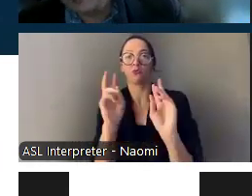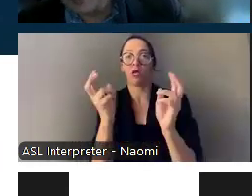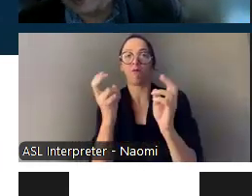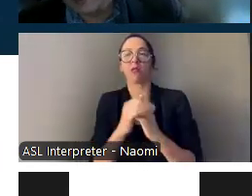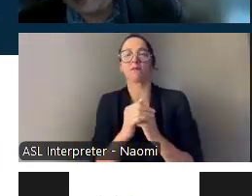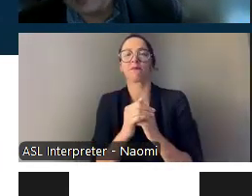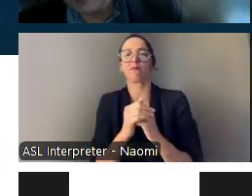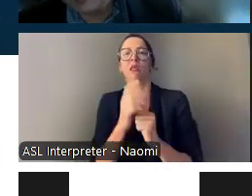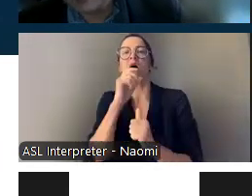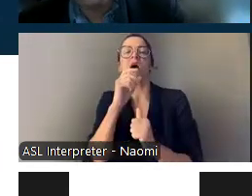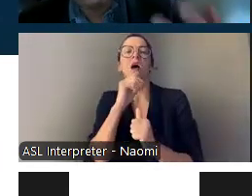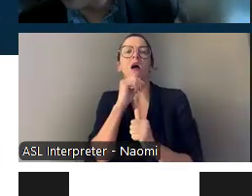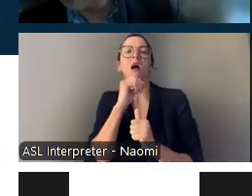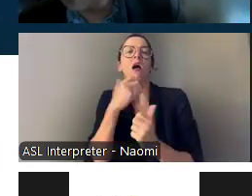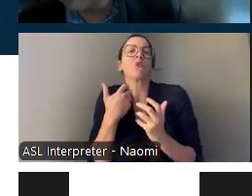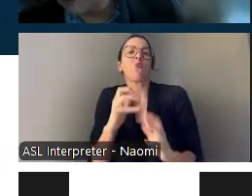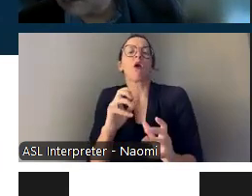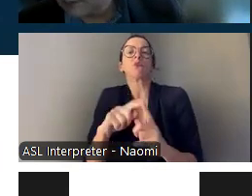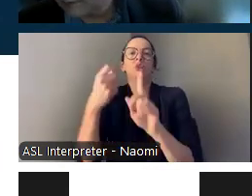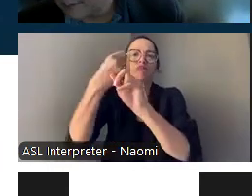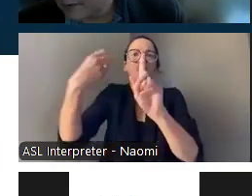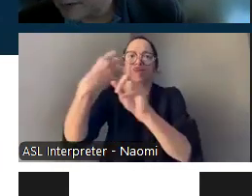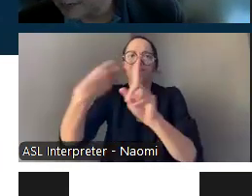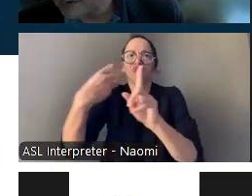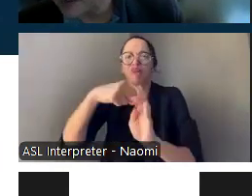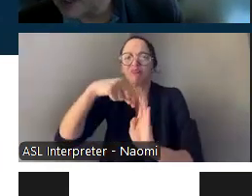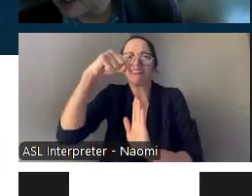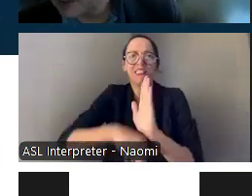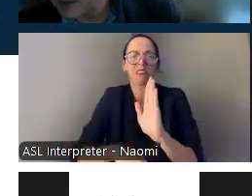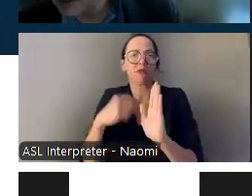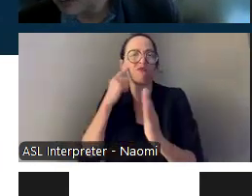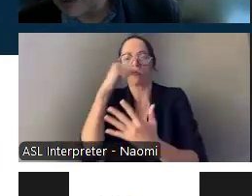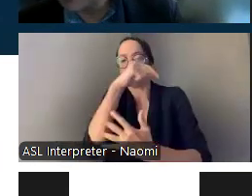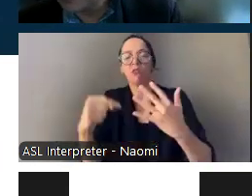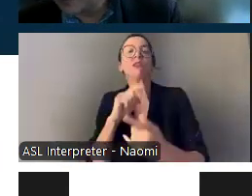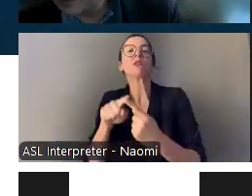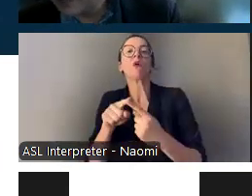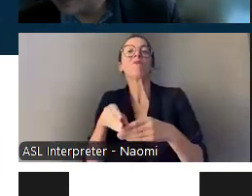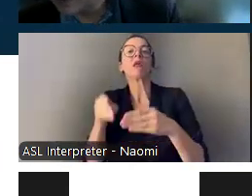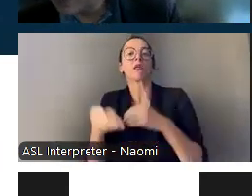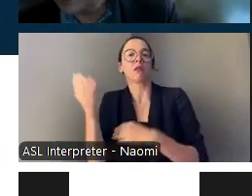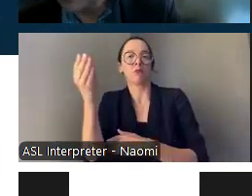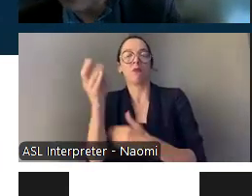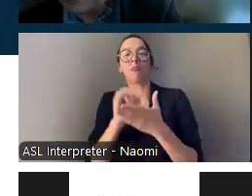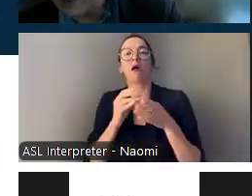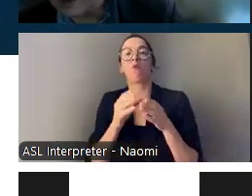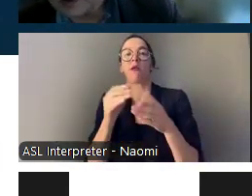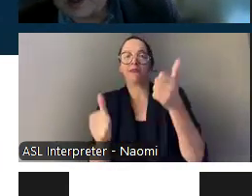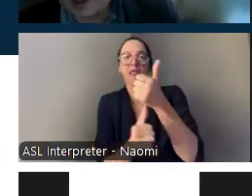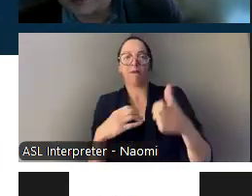these until the end of this presentation, to allow the subcommittee members